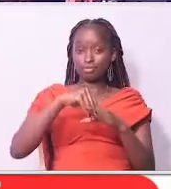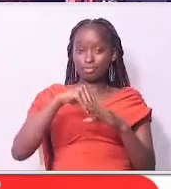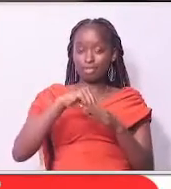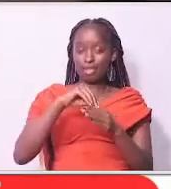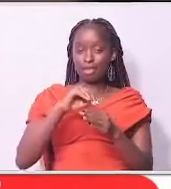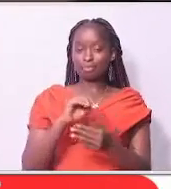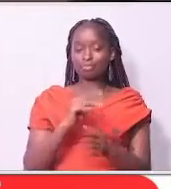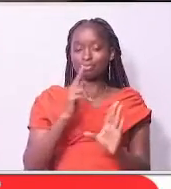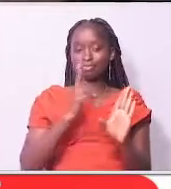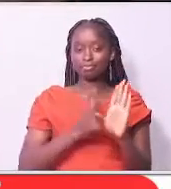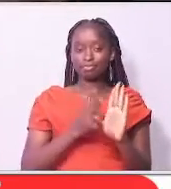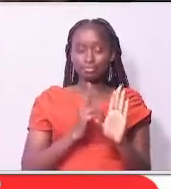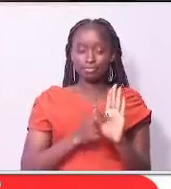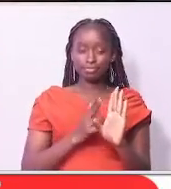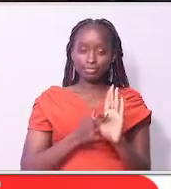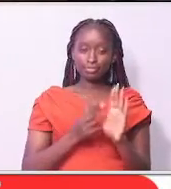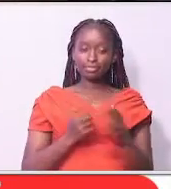look.